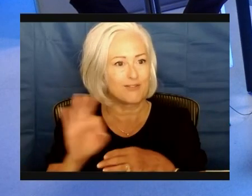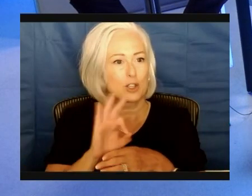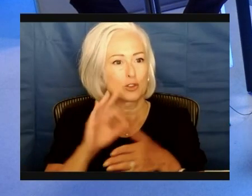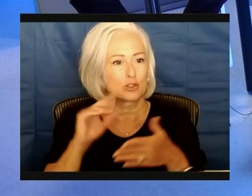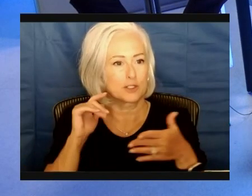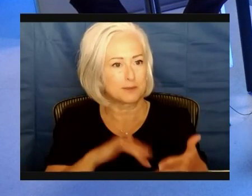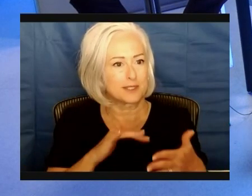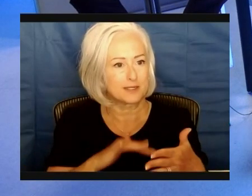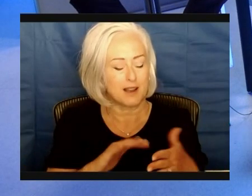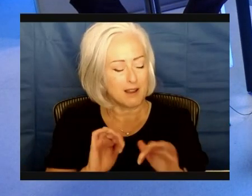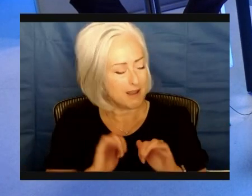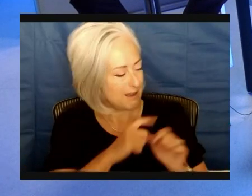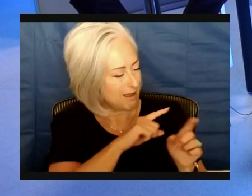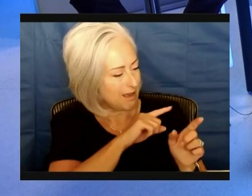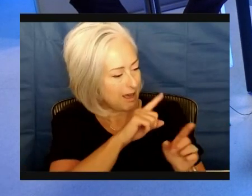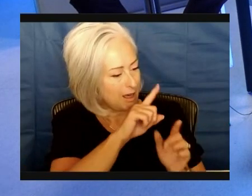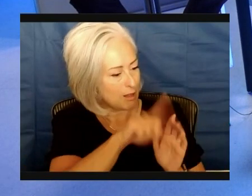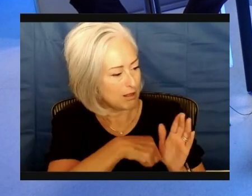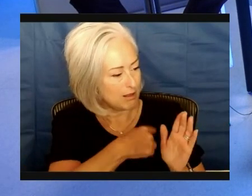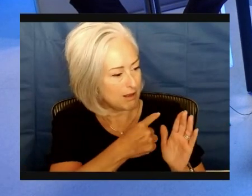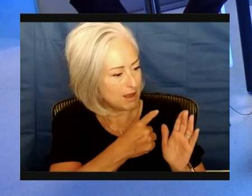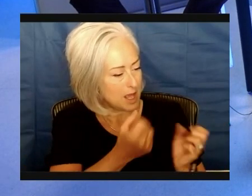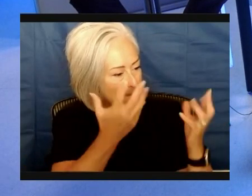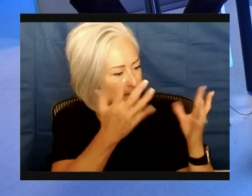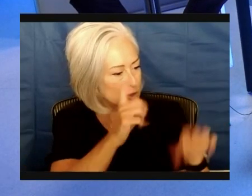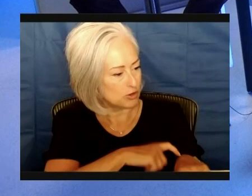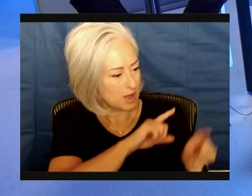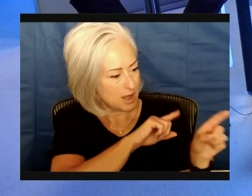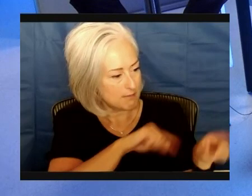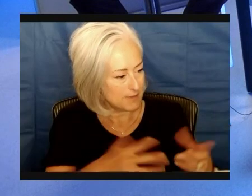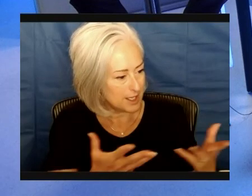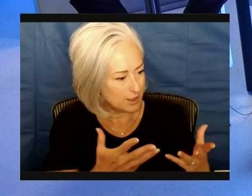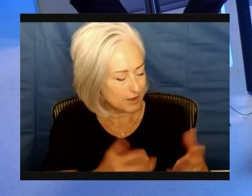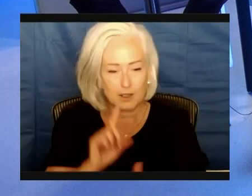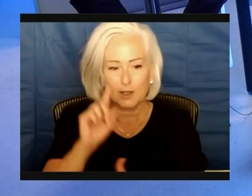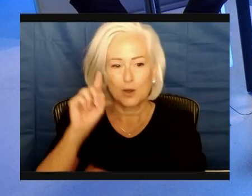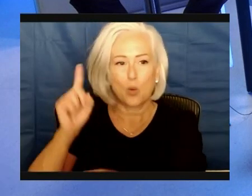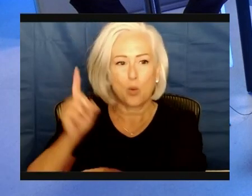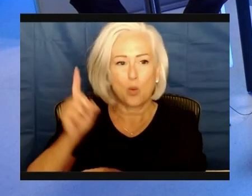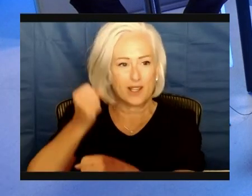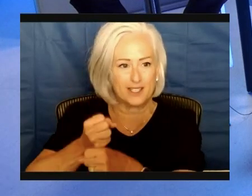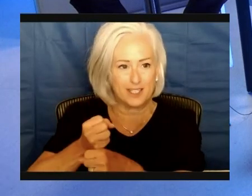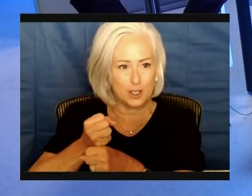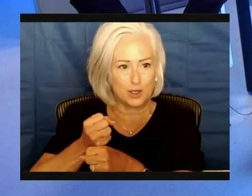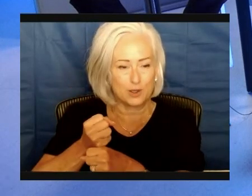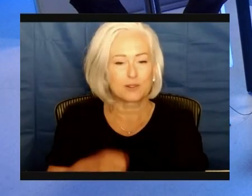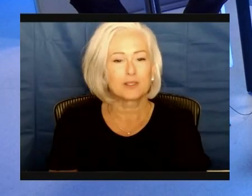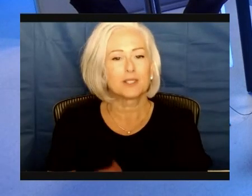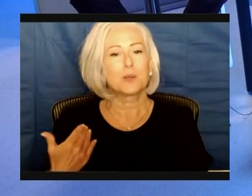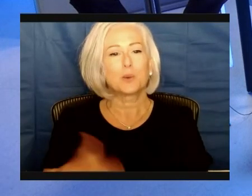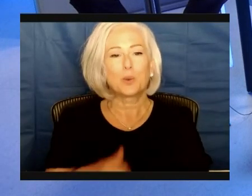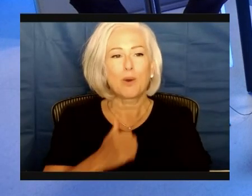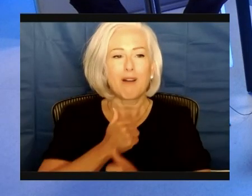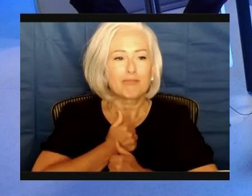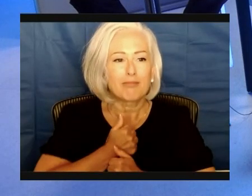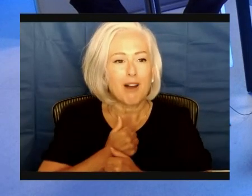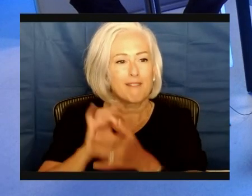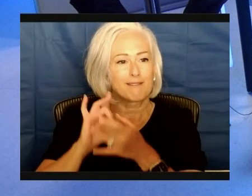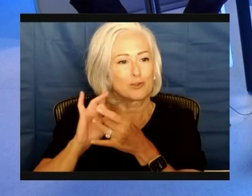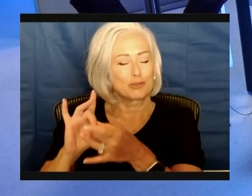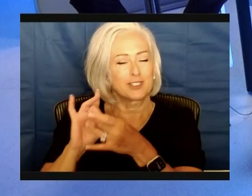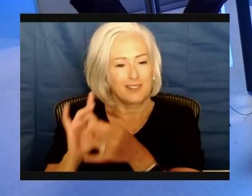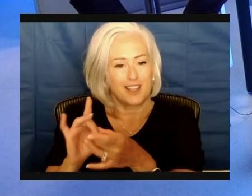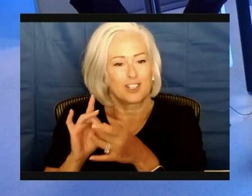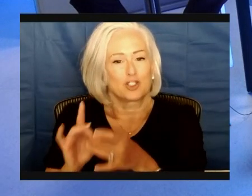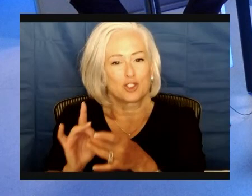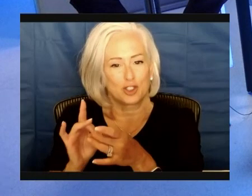a 1 year program. 1 year. That's excellent. All right. I love the relationship, and